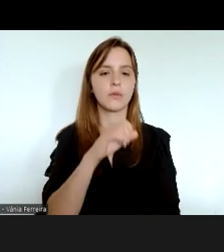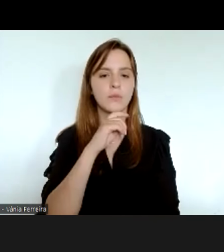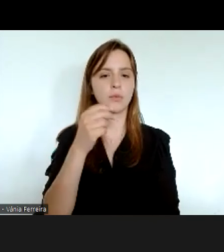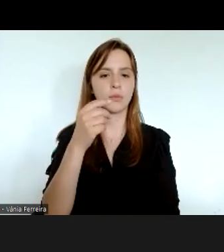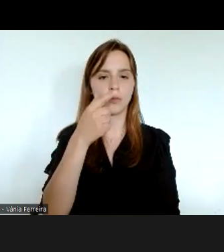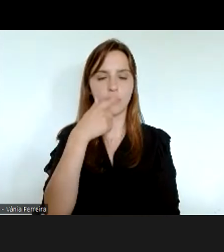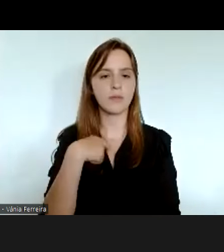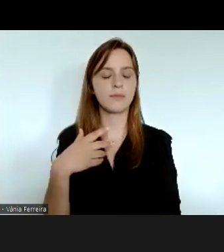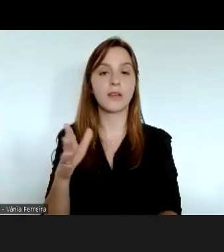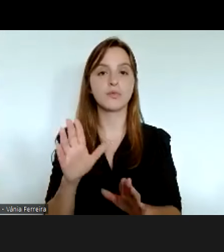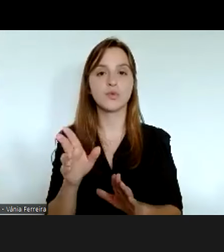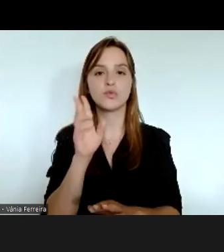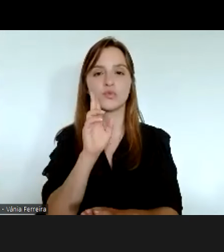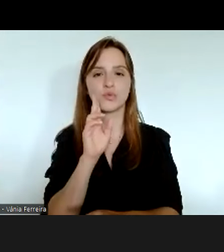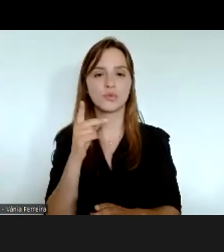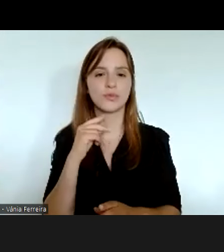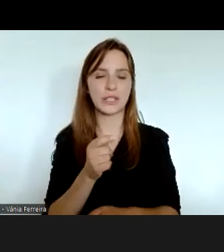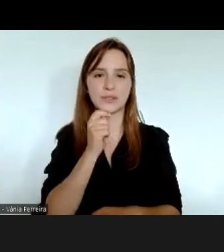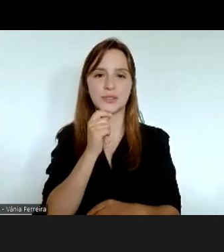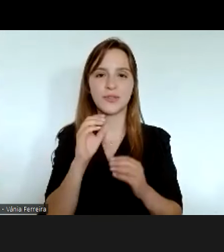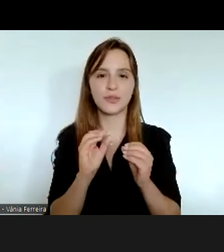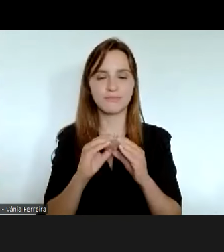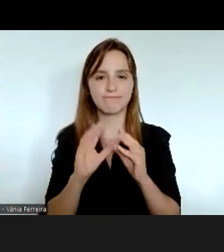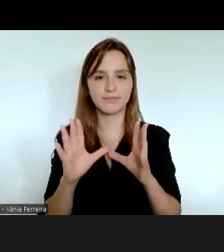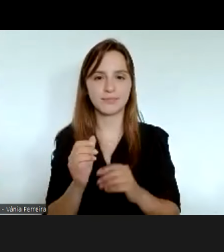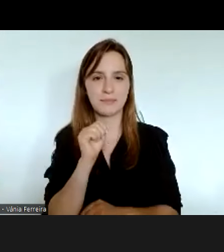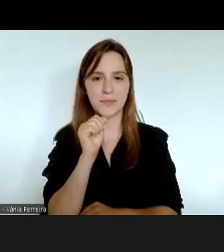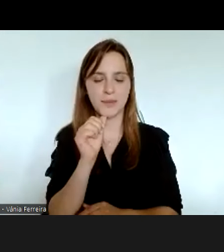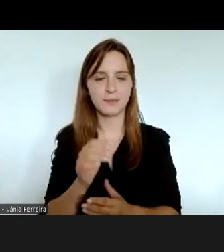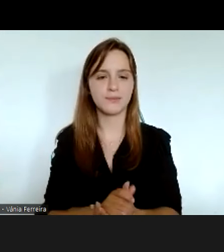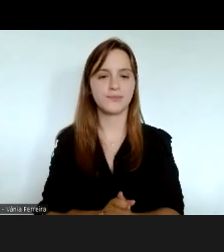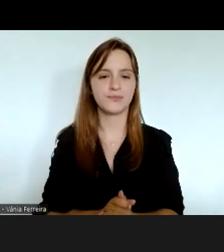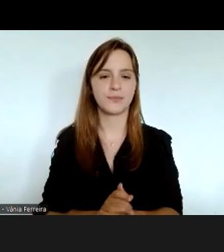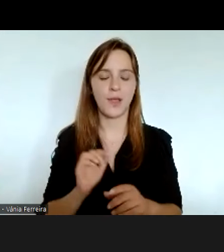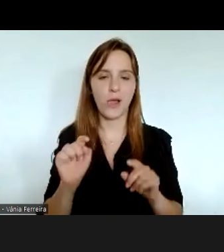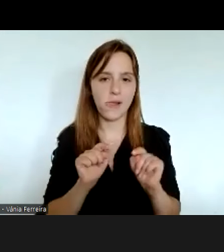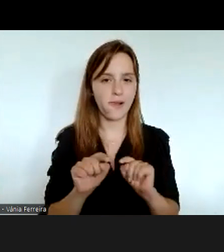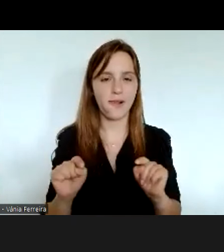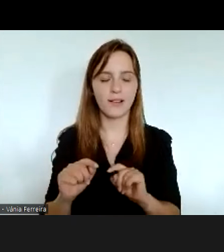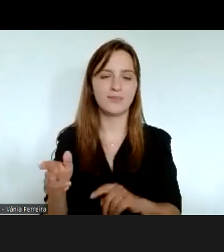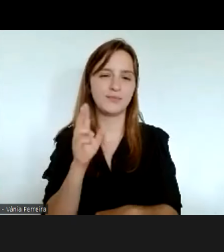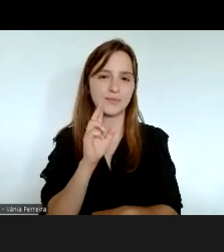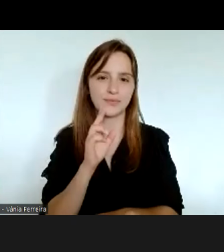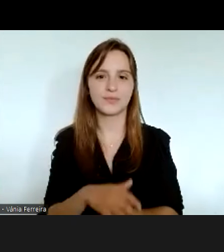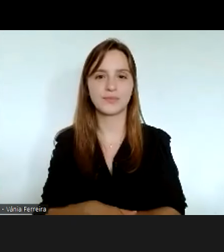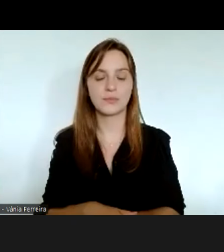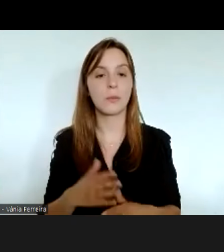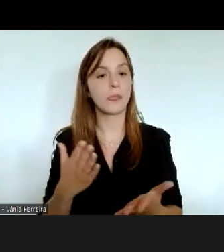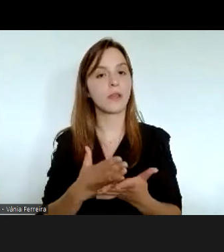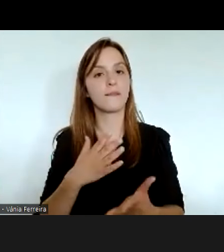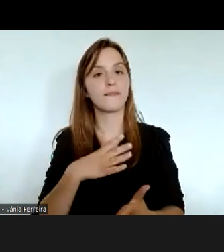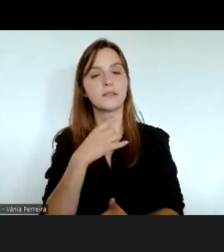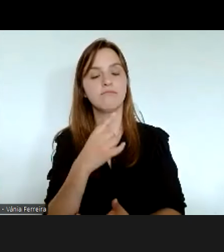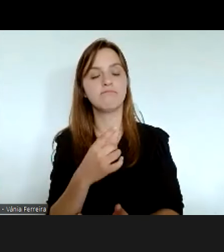No, sorry, okay. I was still muted. Oh, Too many okay. buttons to press. Sorry. So I just wanted to